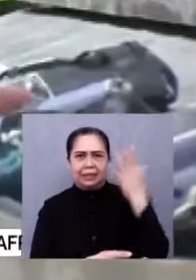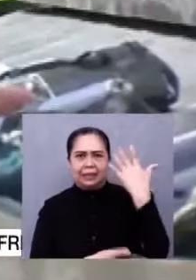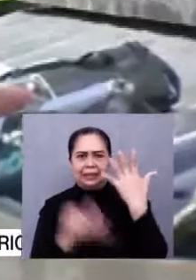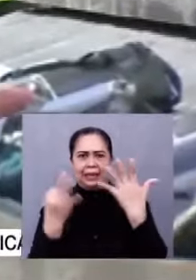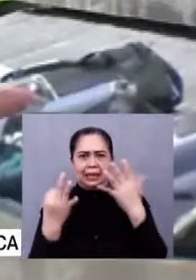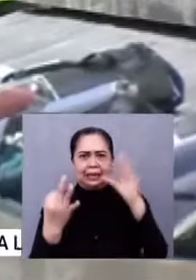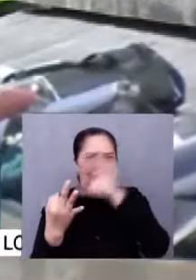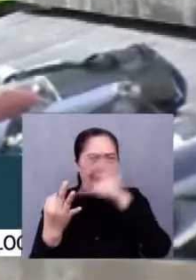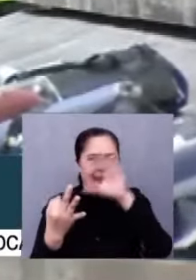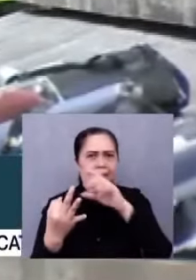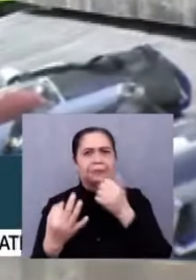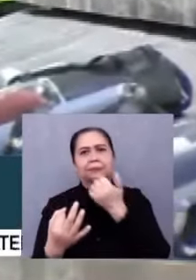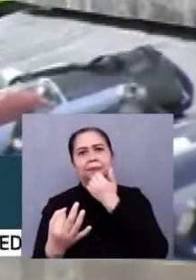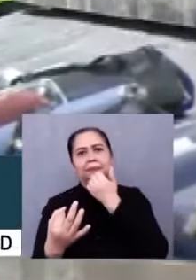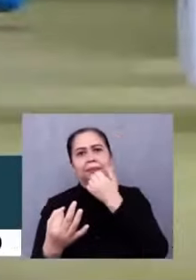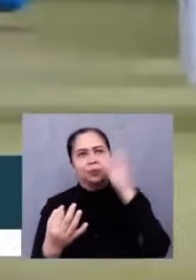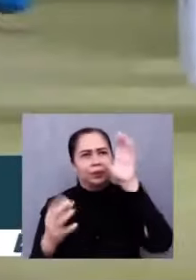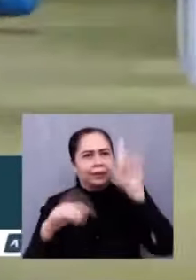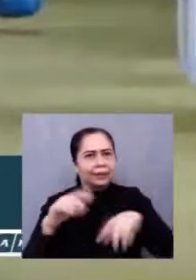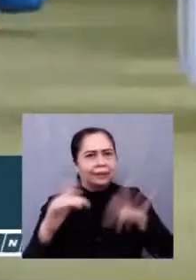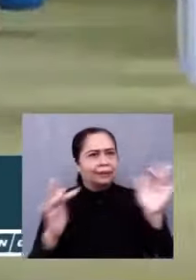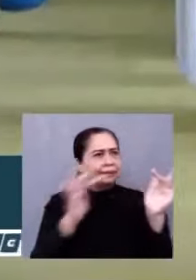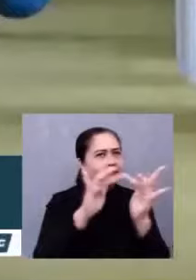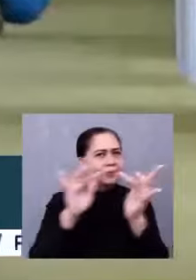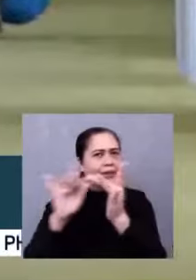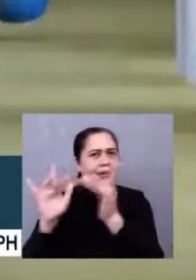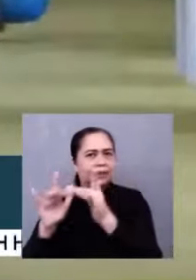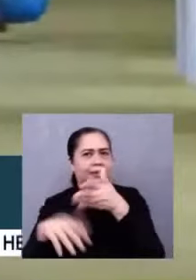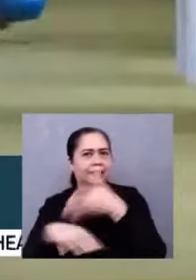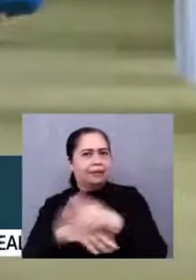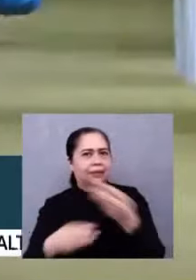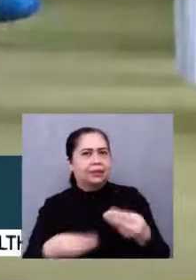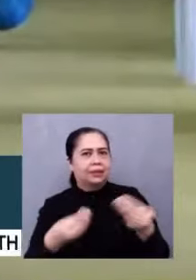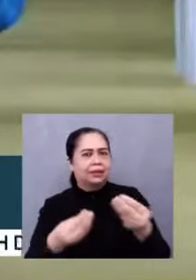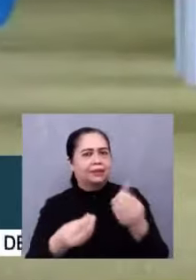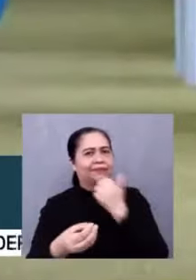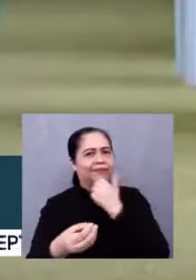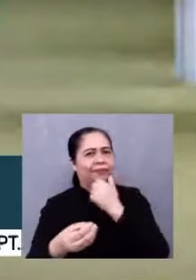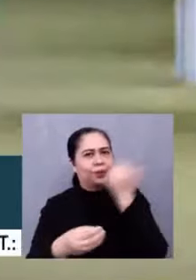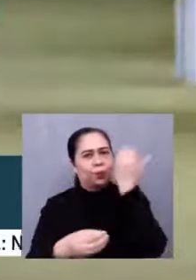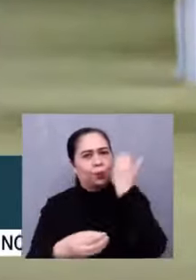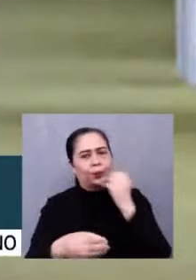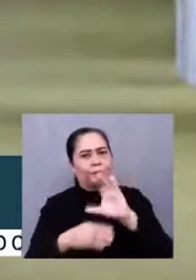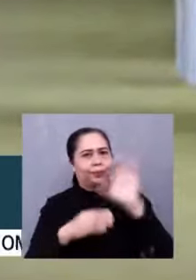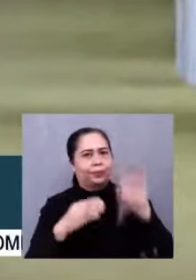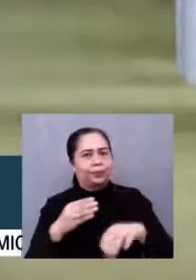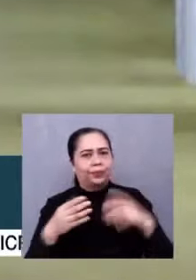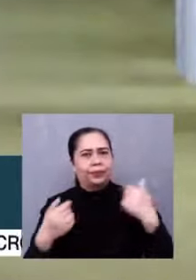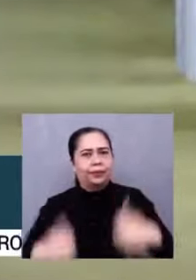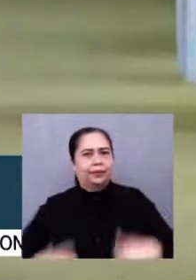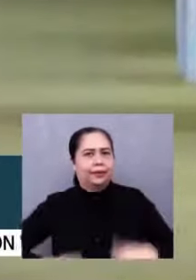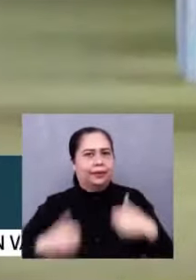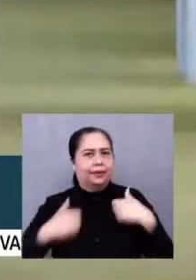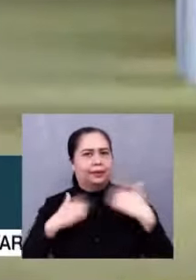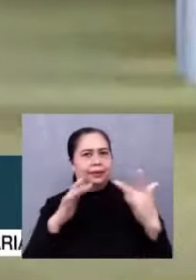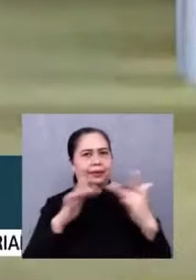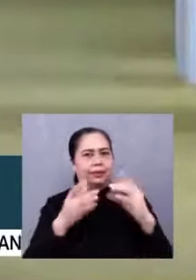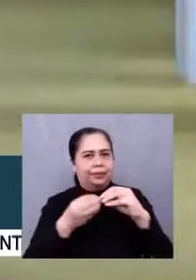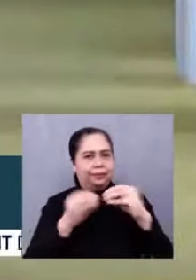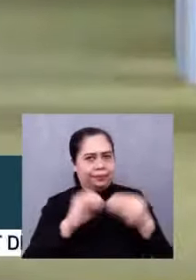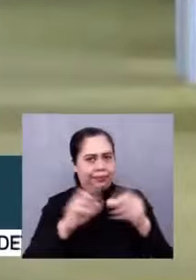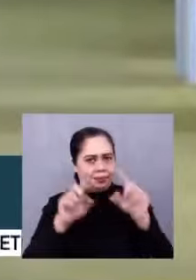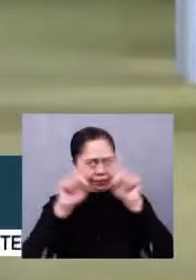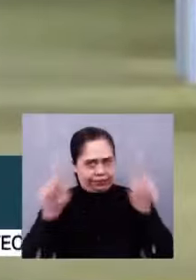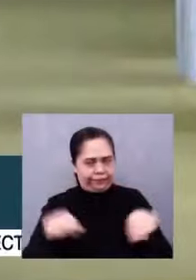declared missing by health authorities after they provided incomplete information on their contact tracing forms.